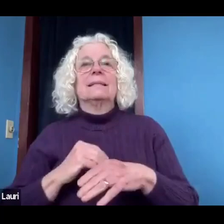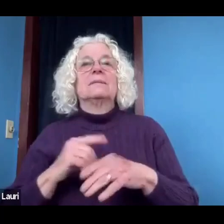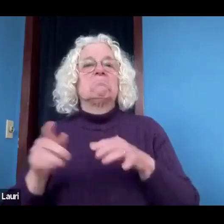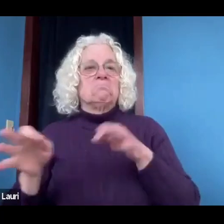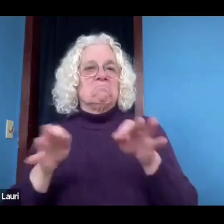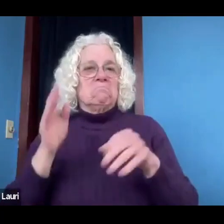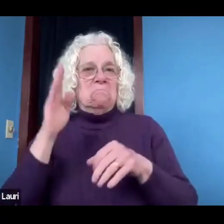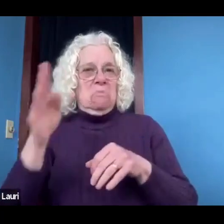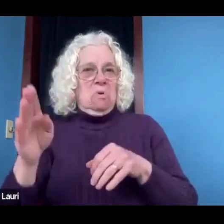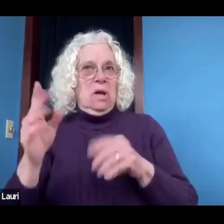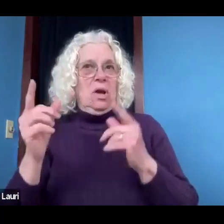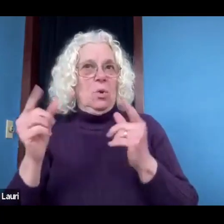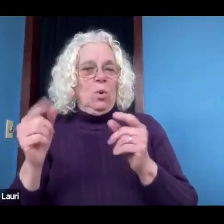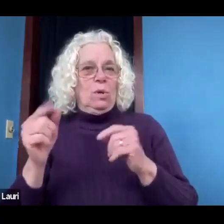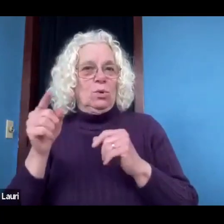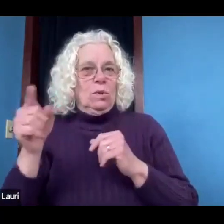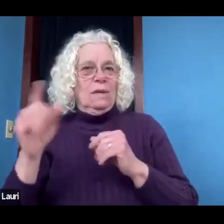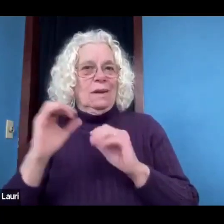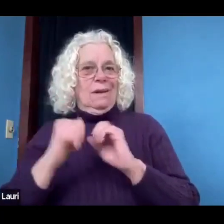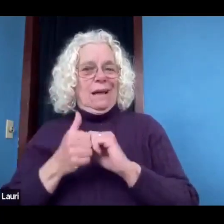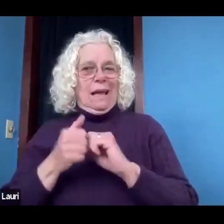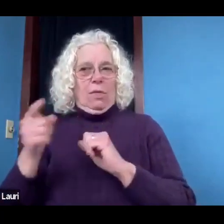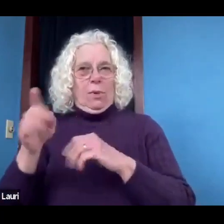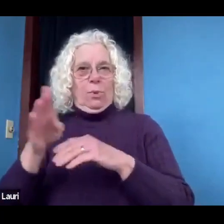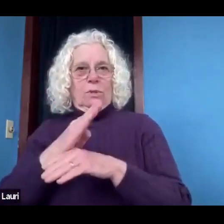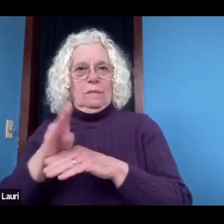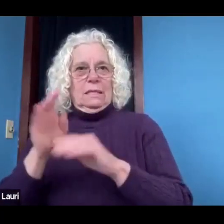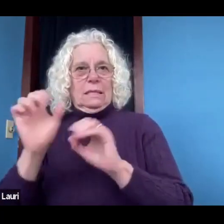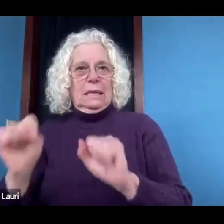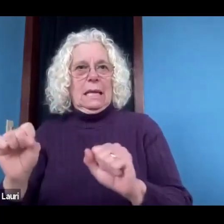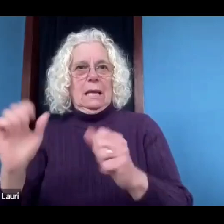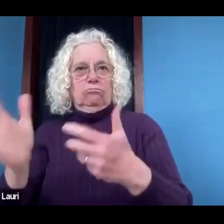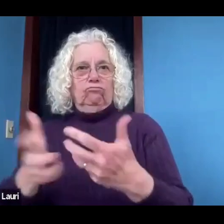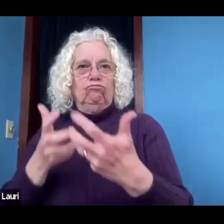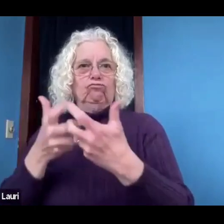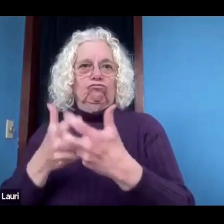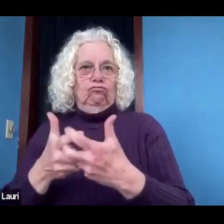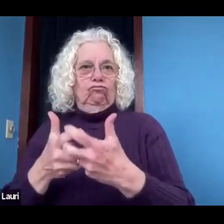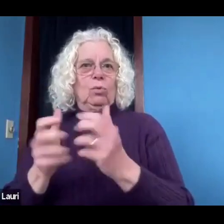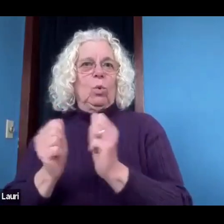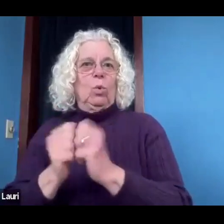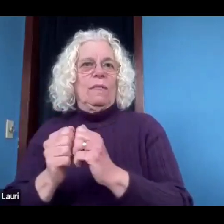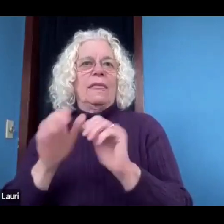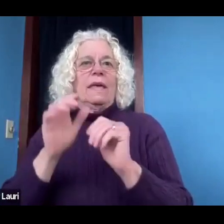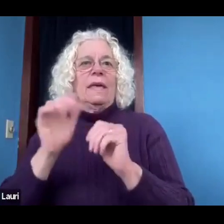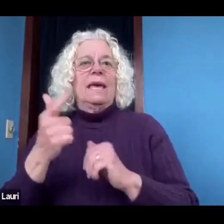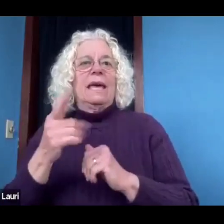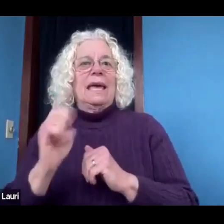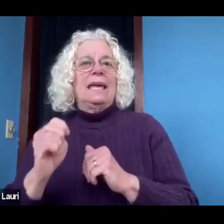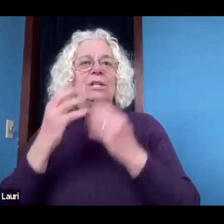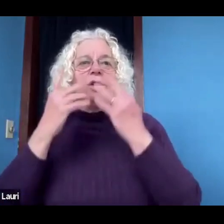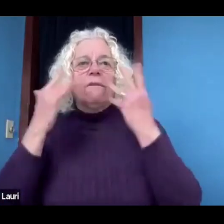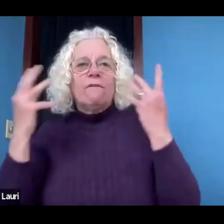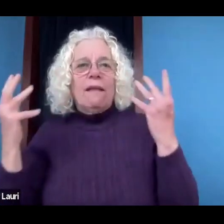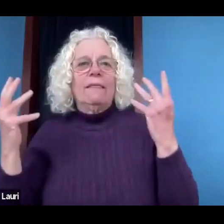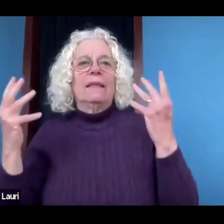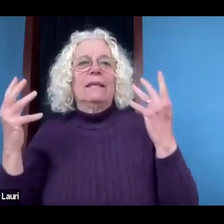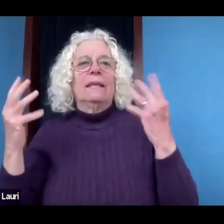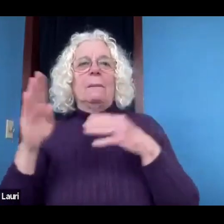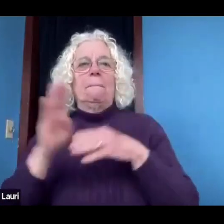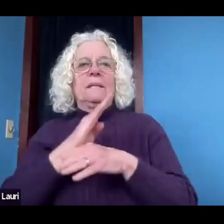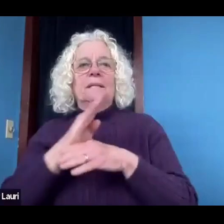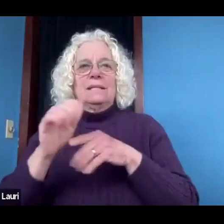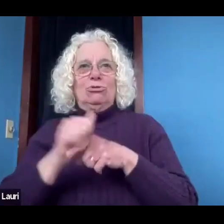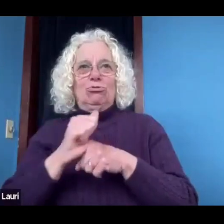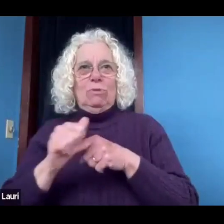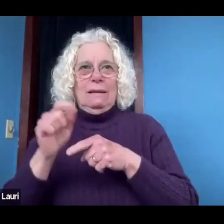overview for how businesses can participate in our full age-friendly business